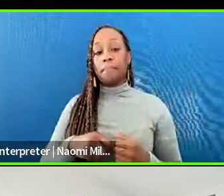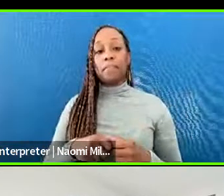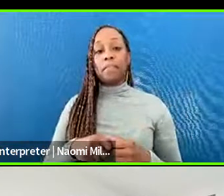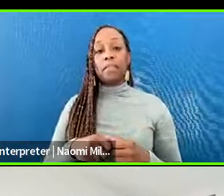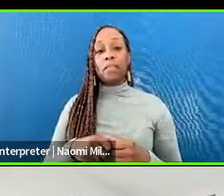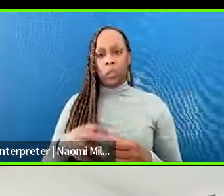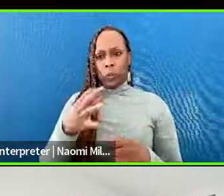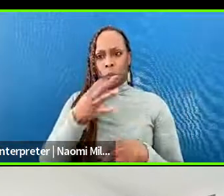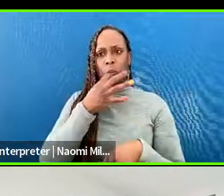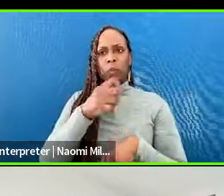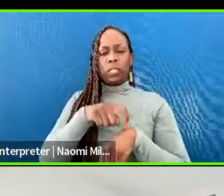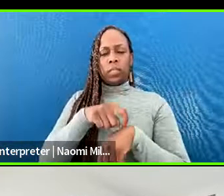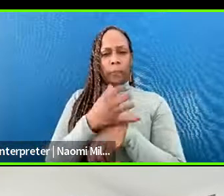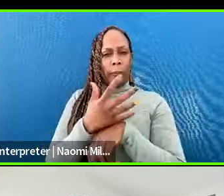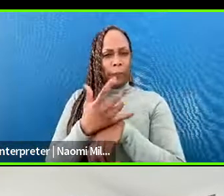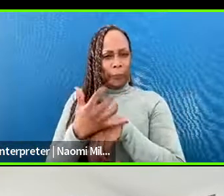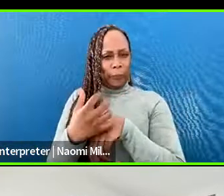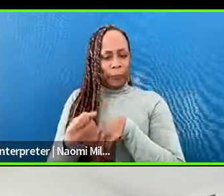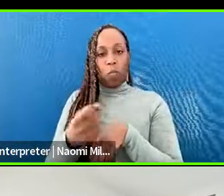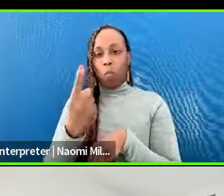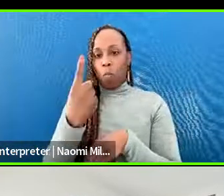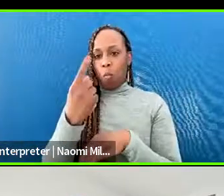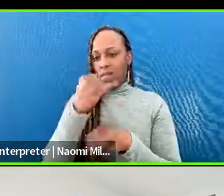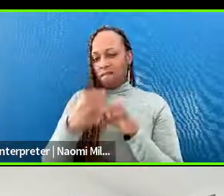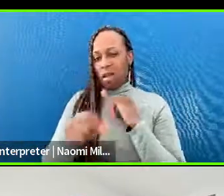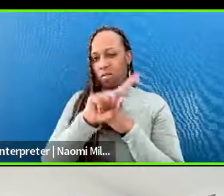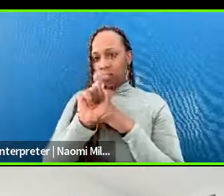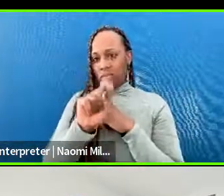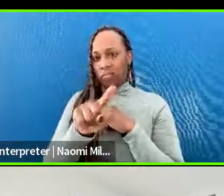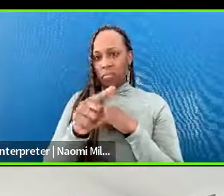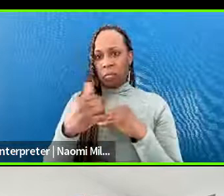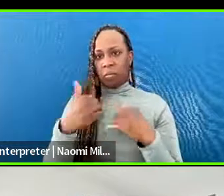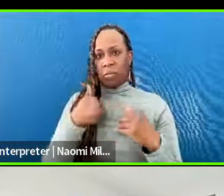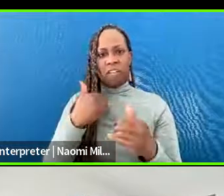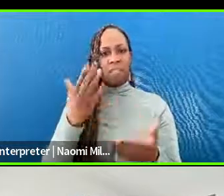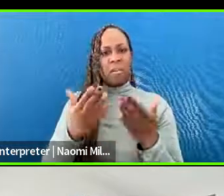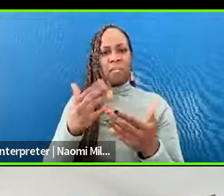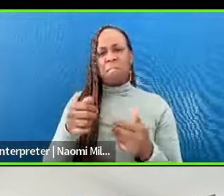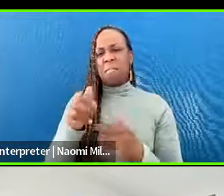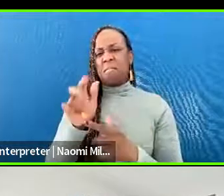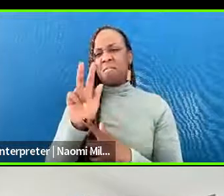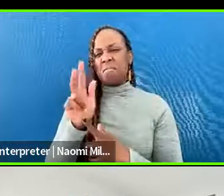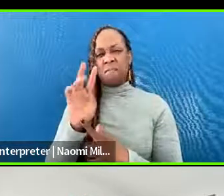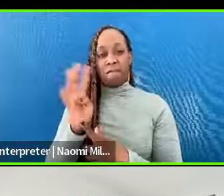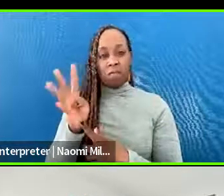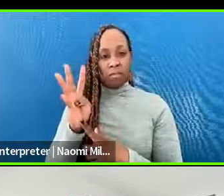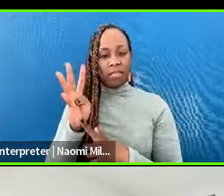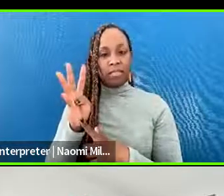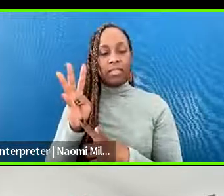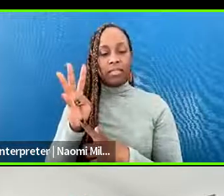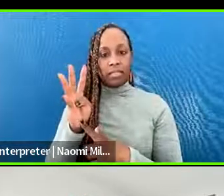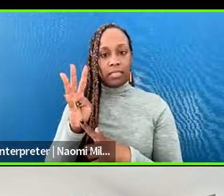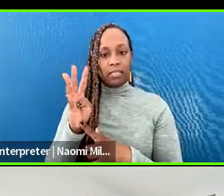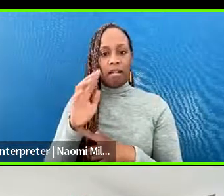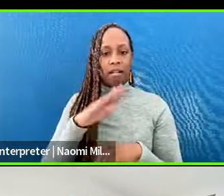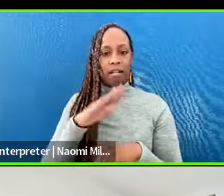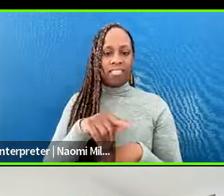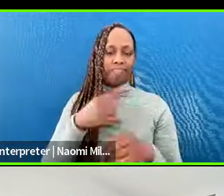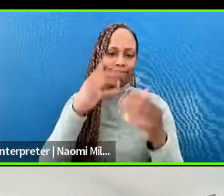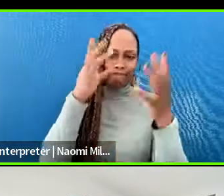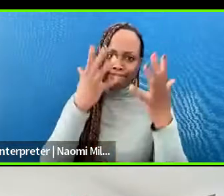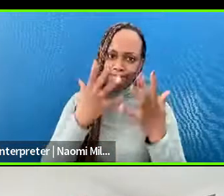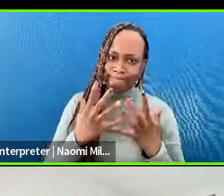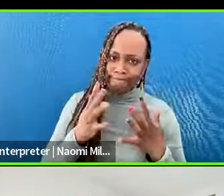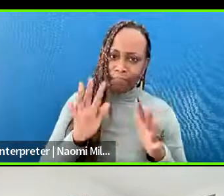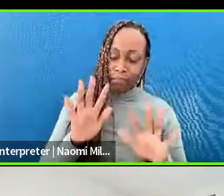out of time. I want to ask one final question. We have maybe about only 3 to 4 minutes on this, sadly, but